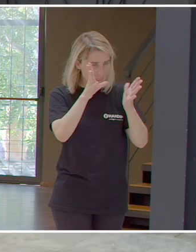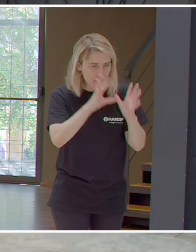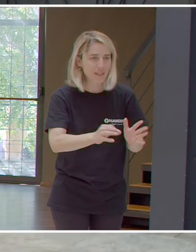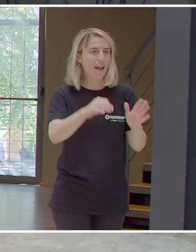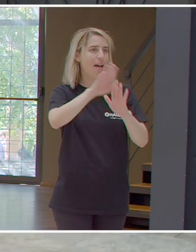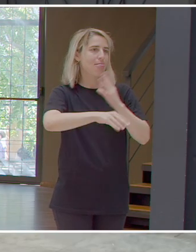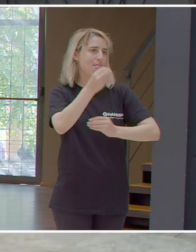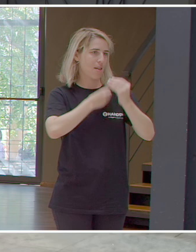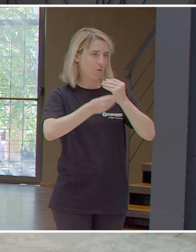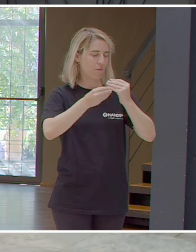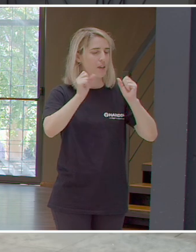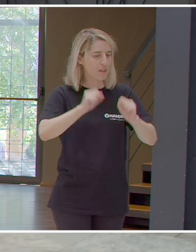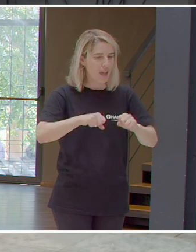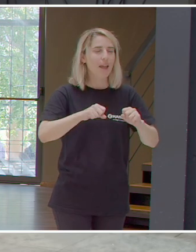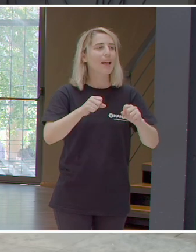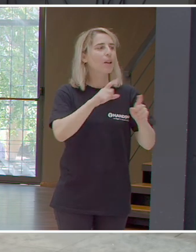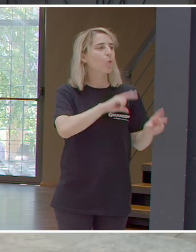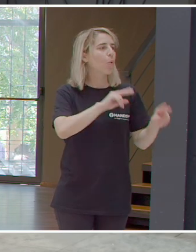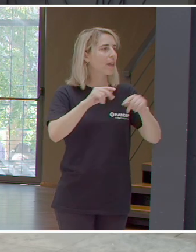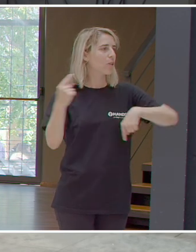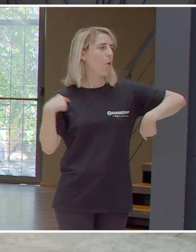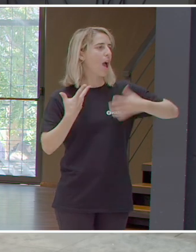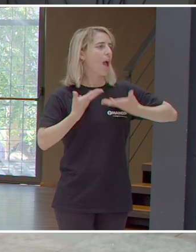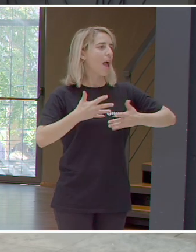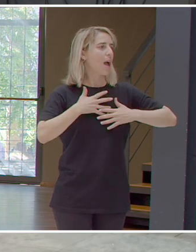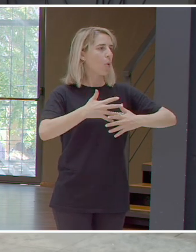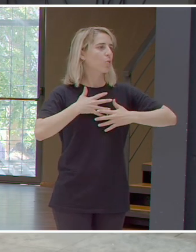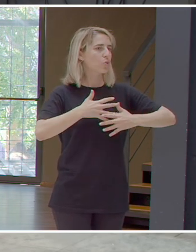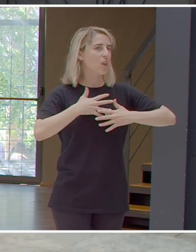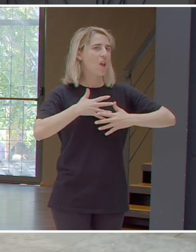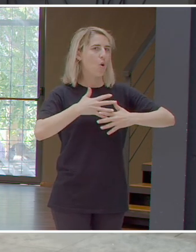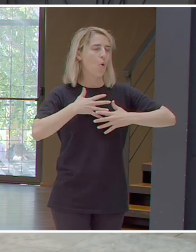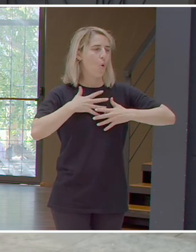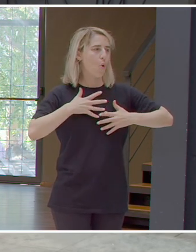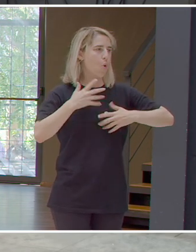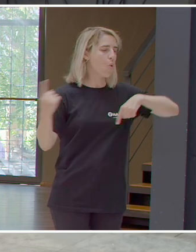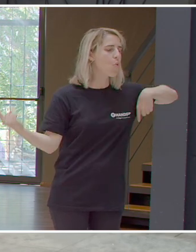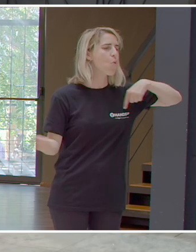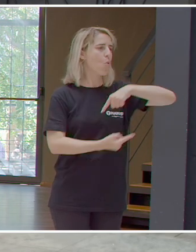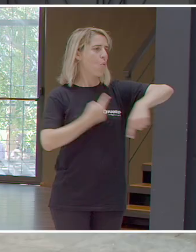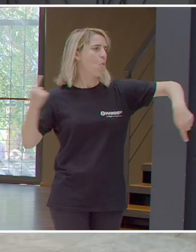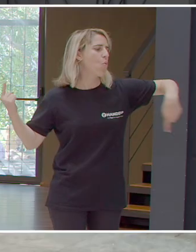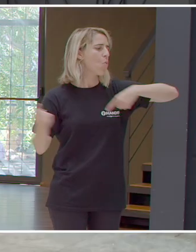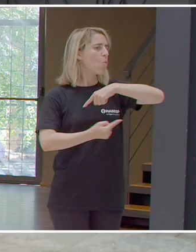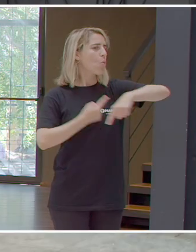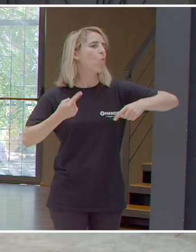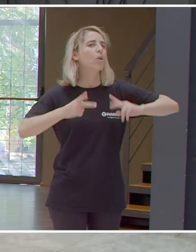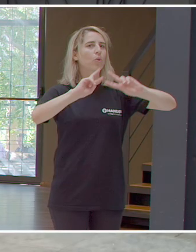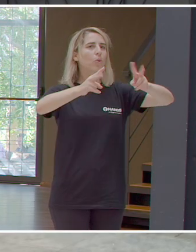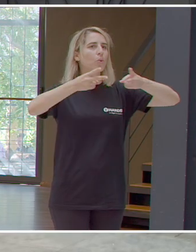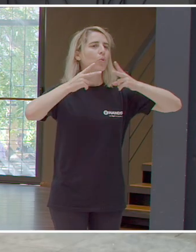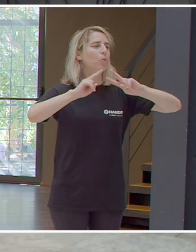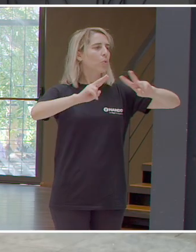is higher than in a normal Western diet. So I would even argue that you have better outcomes when you have a